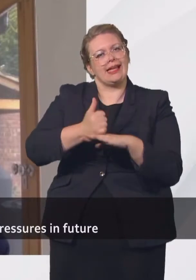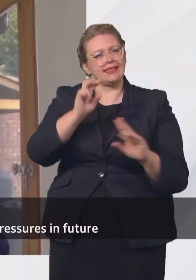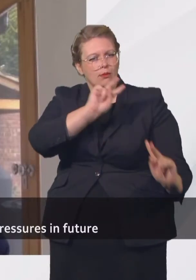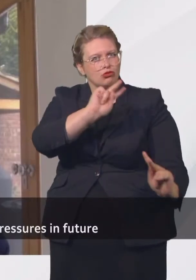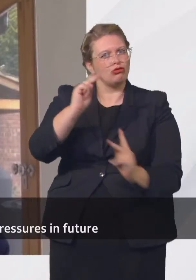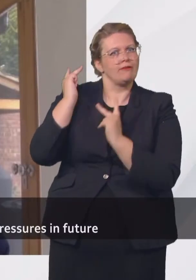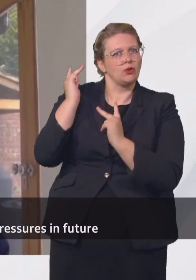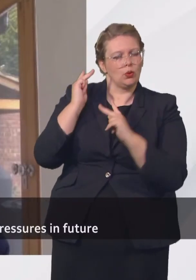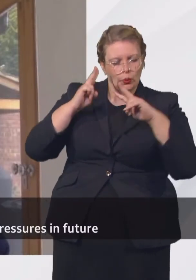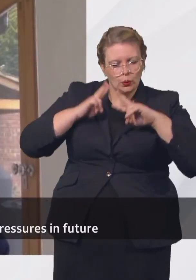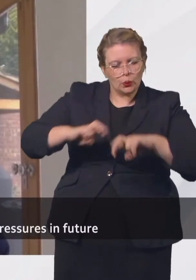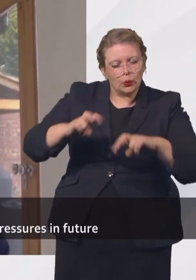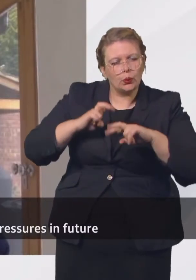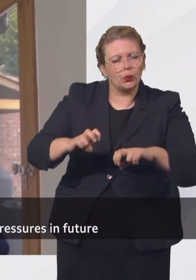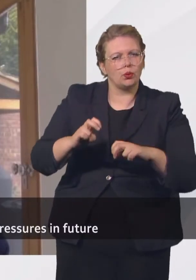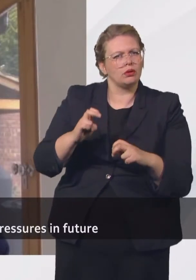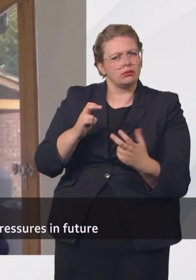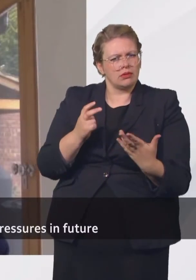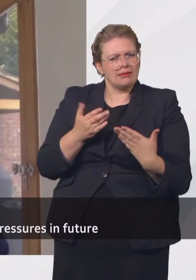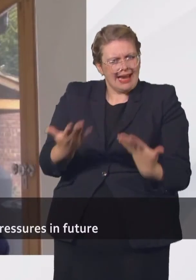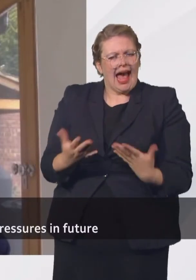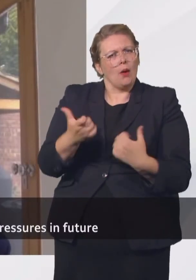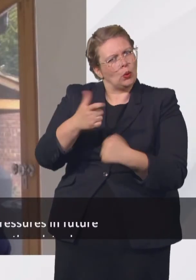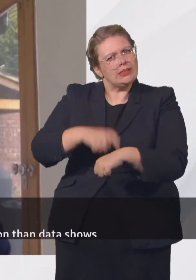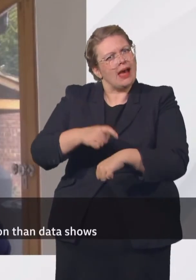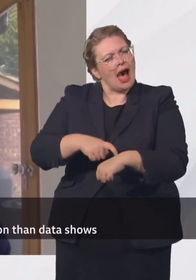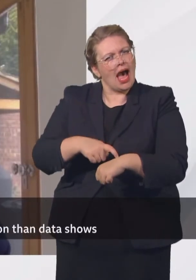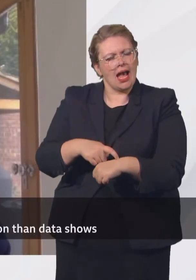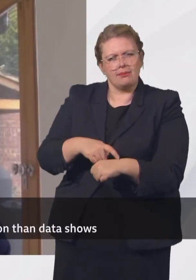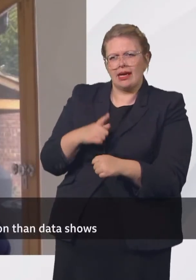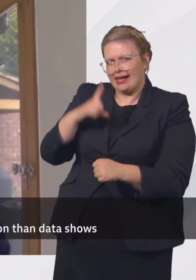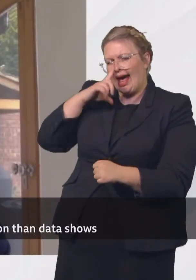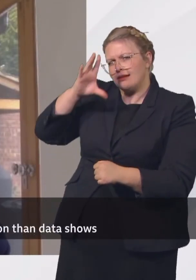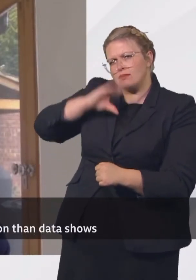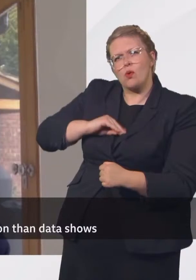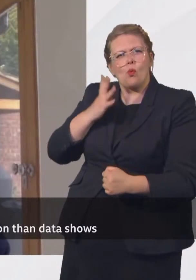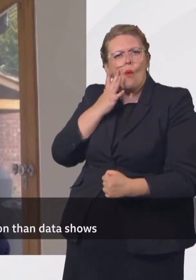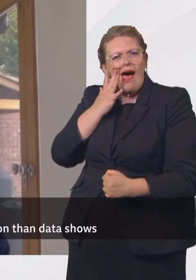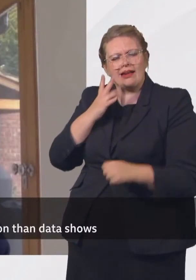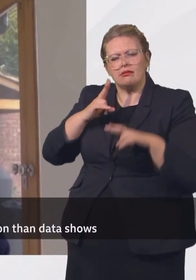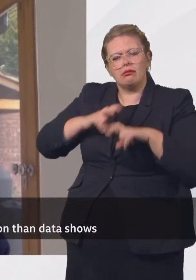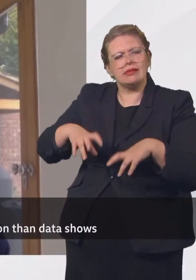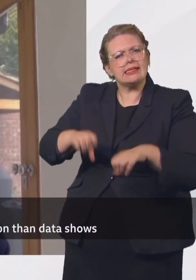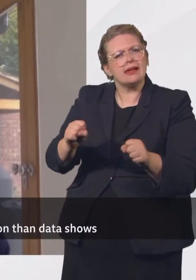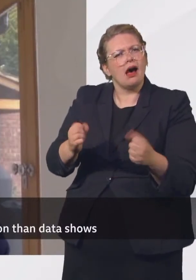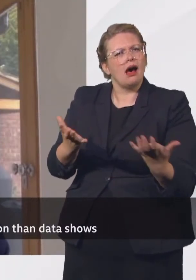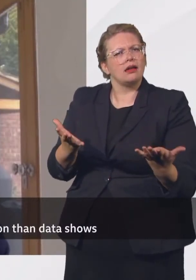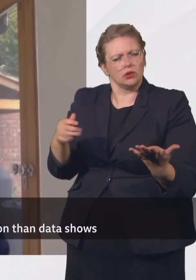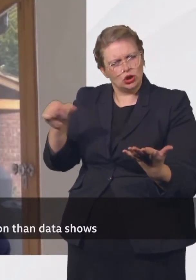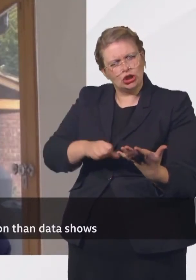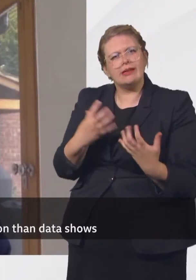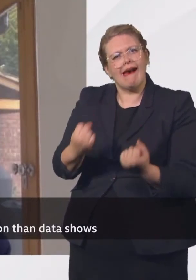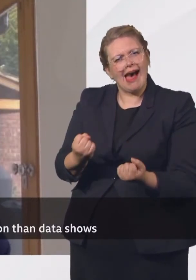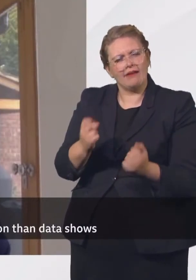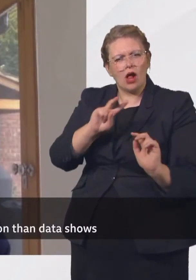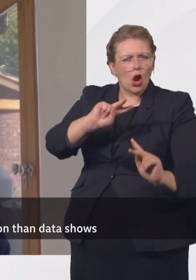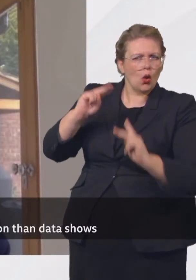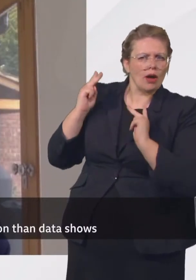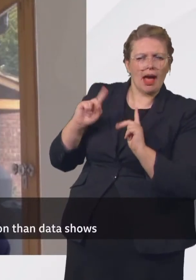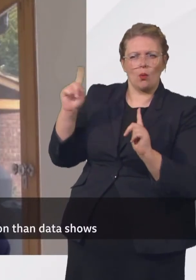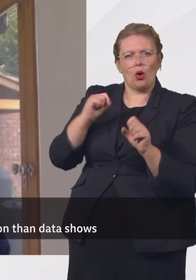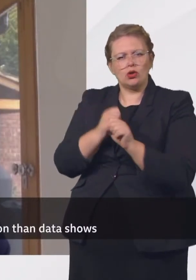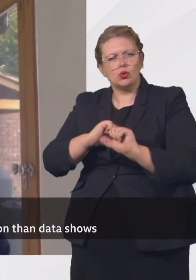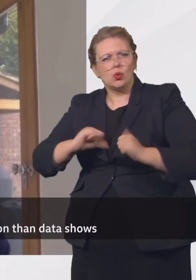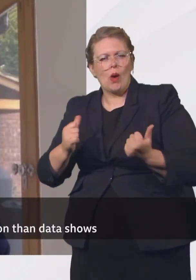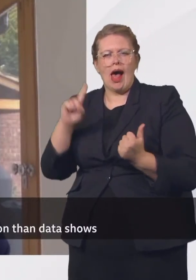them some comfort tonight and set out a timetable? And to Professor Van-Tam and Dr. Kanani, what